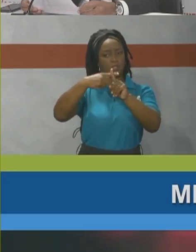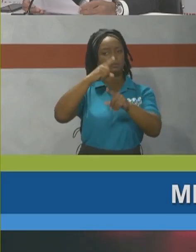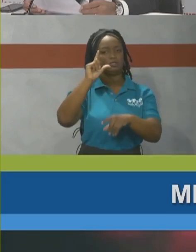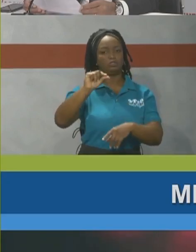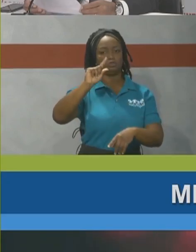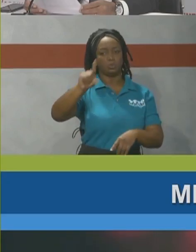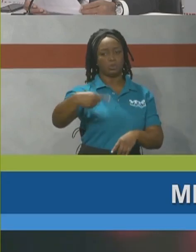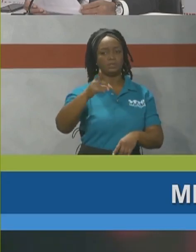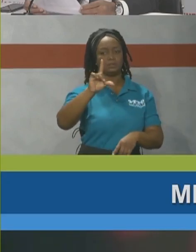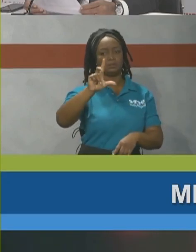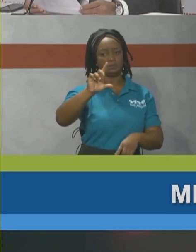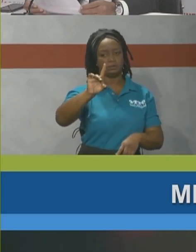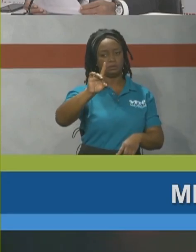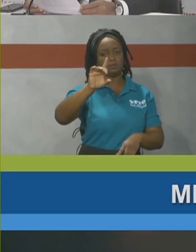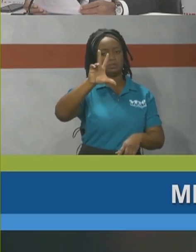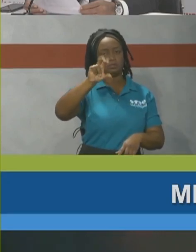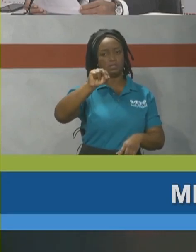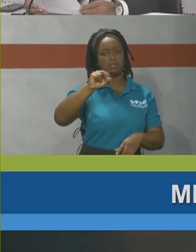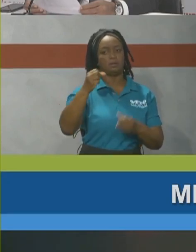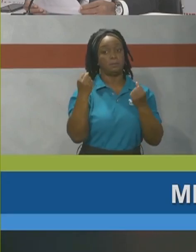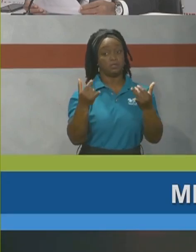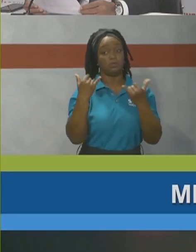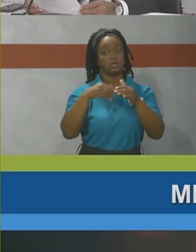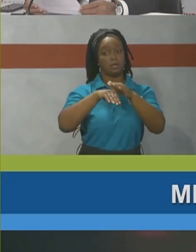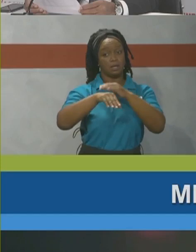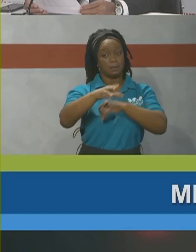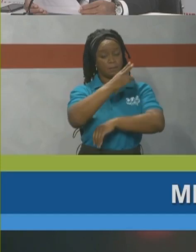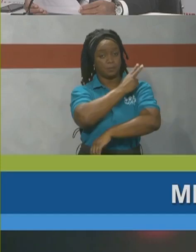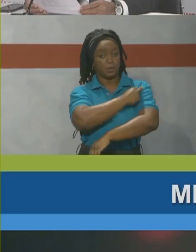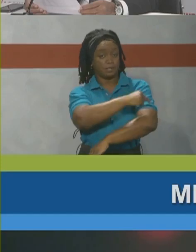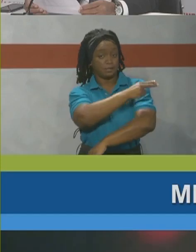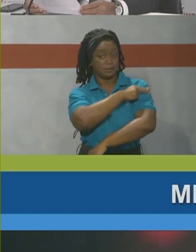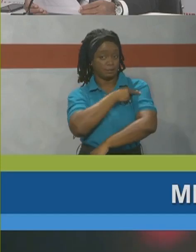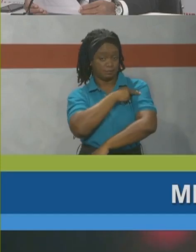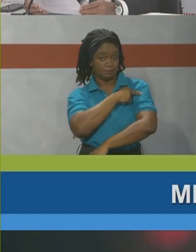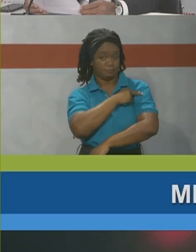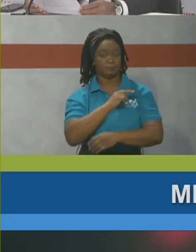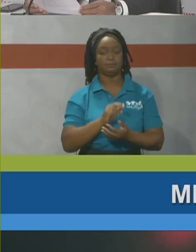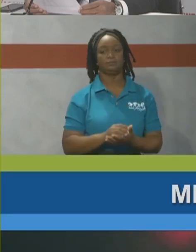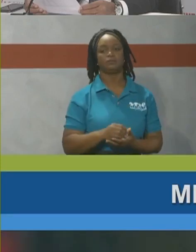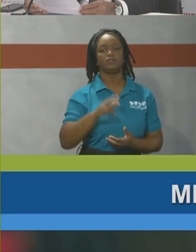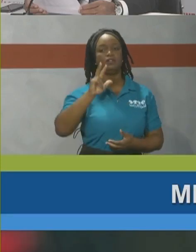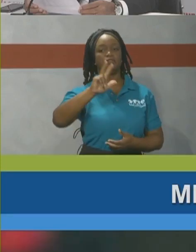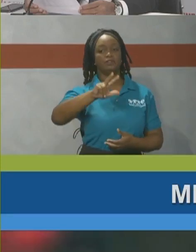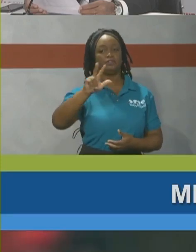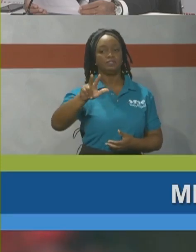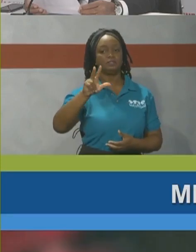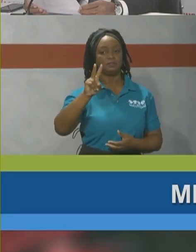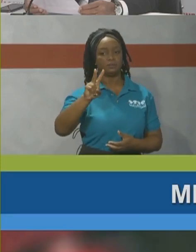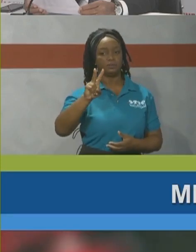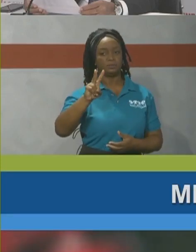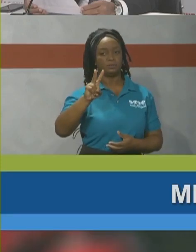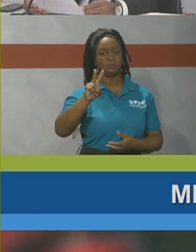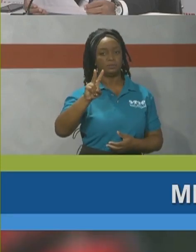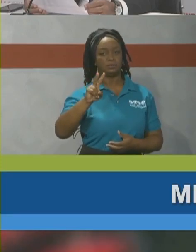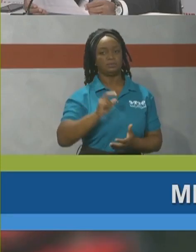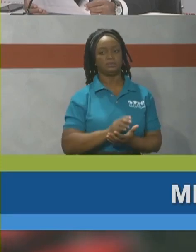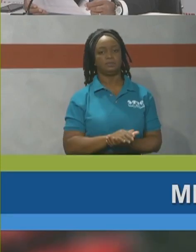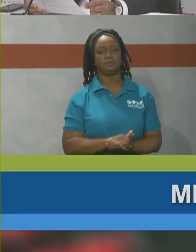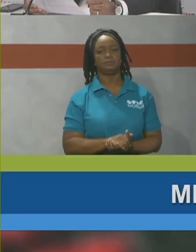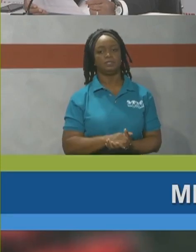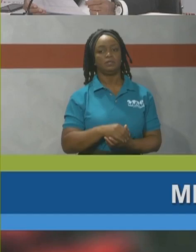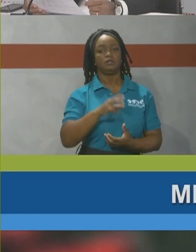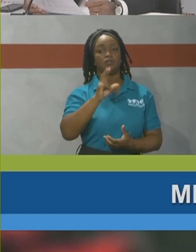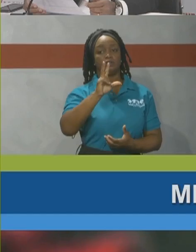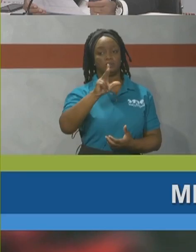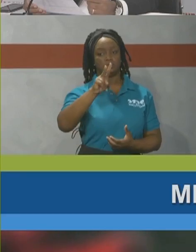20,830. Total patients in hospital, both hospital and step down, 332. Of that, 262